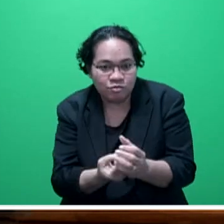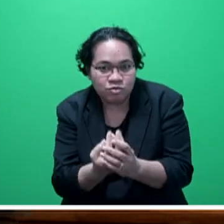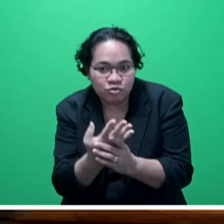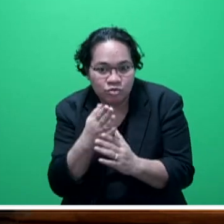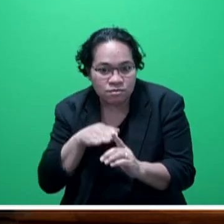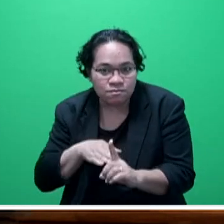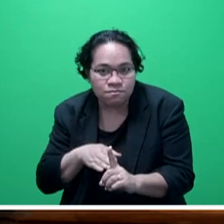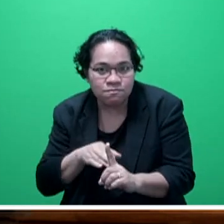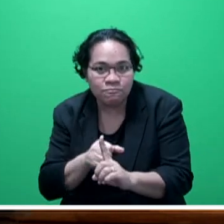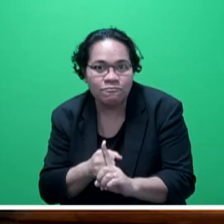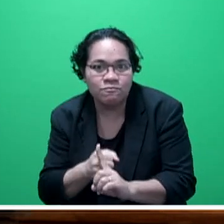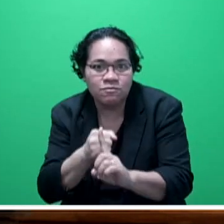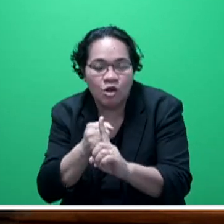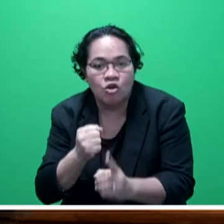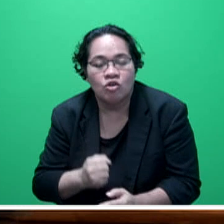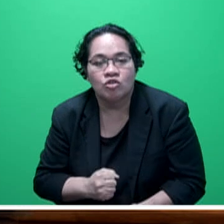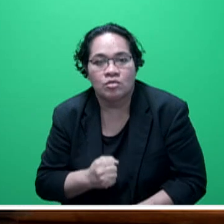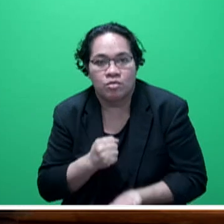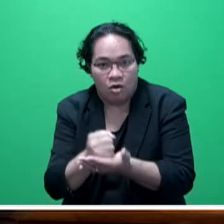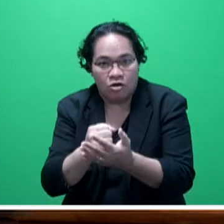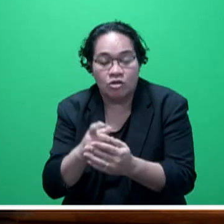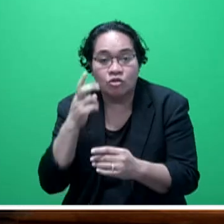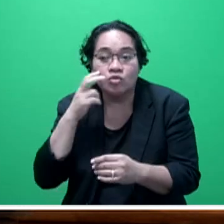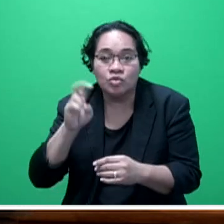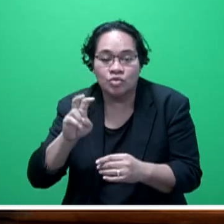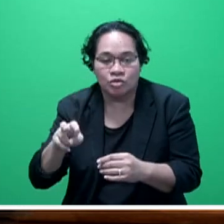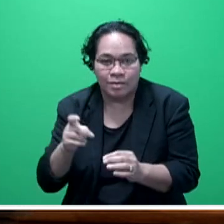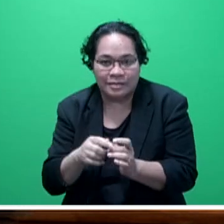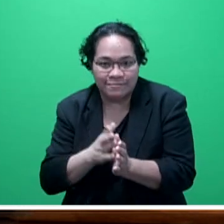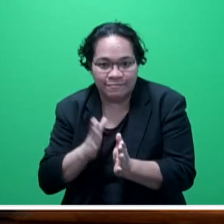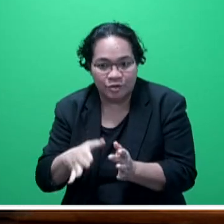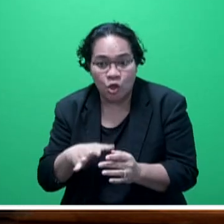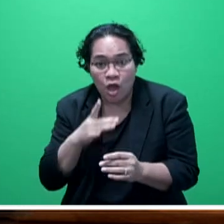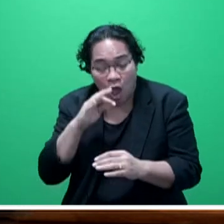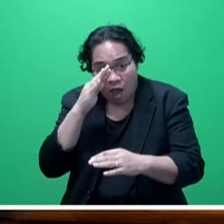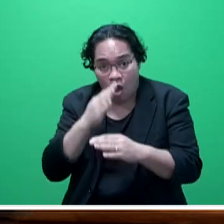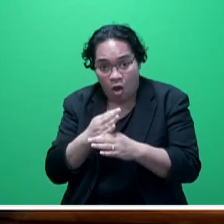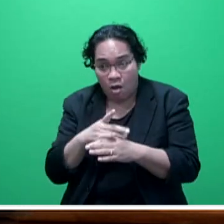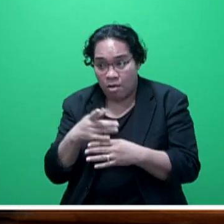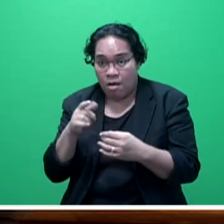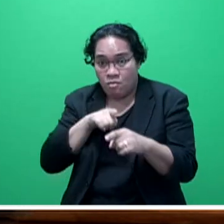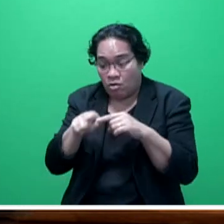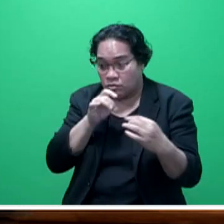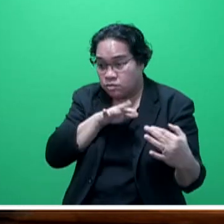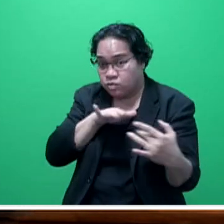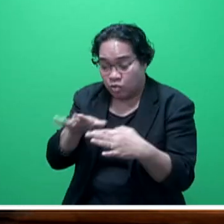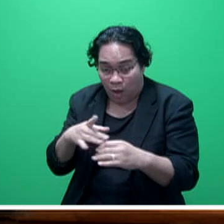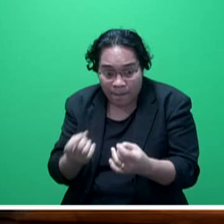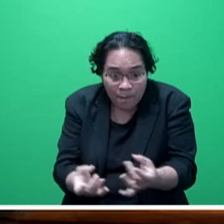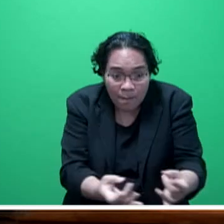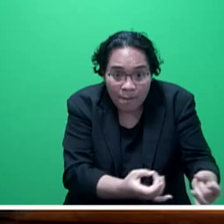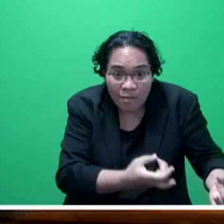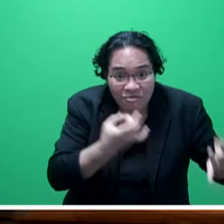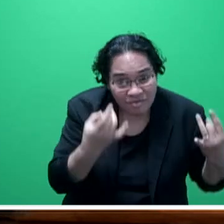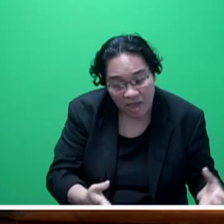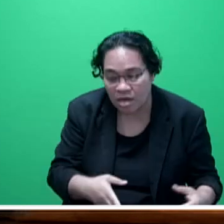tourism industry. This can lead to reverse migration once necessary groundwork is put into place.